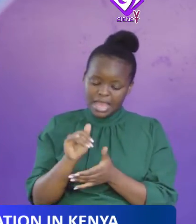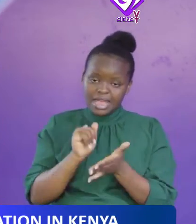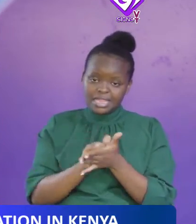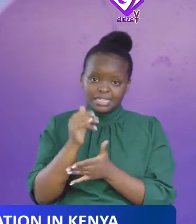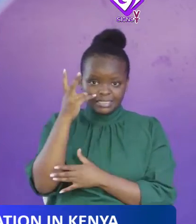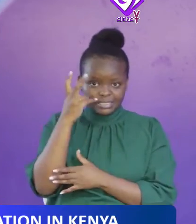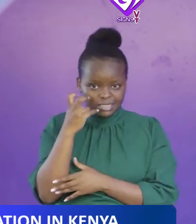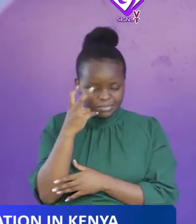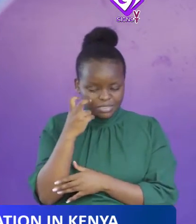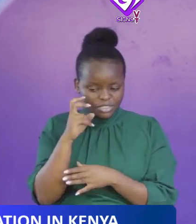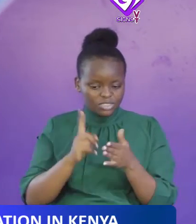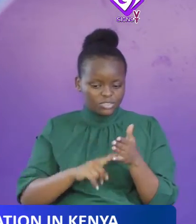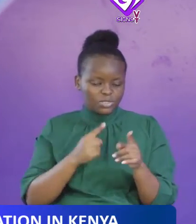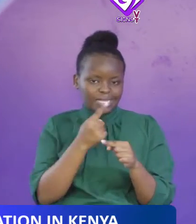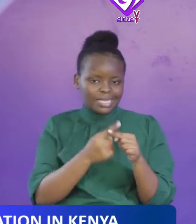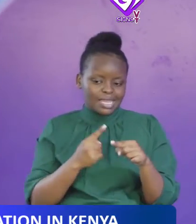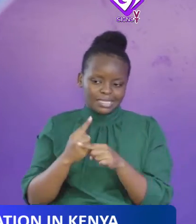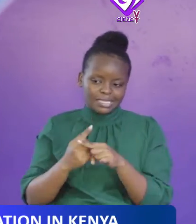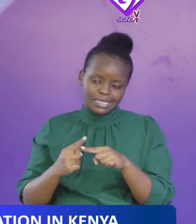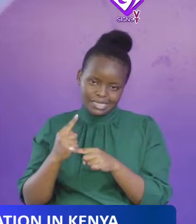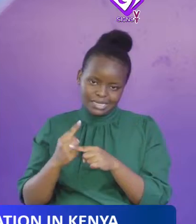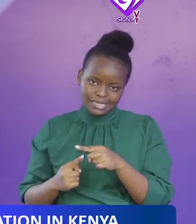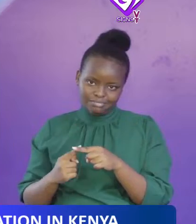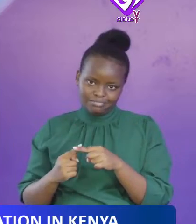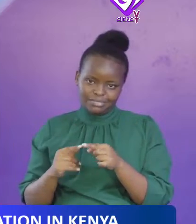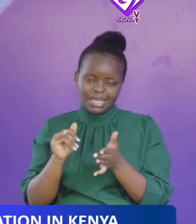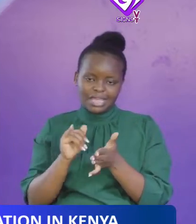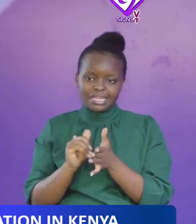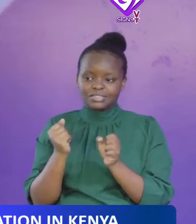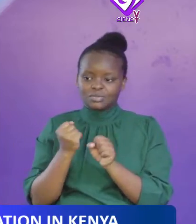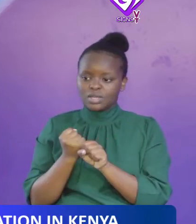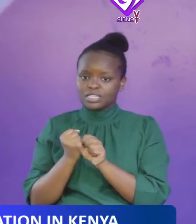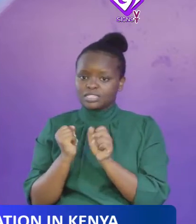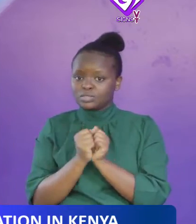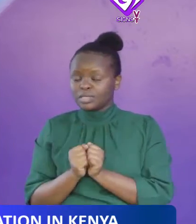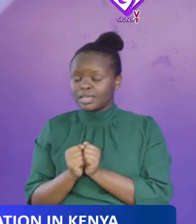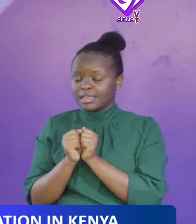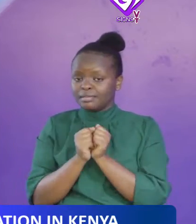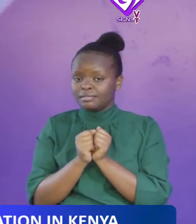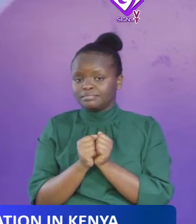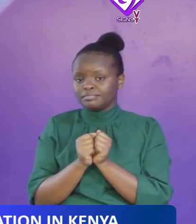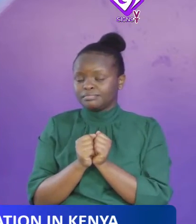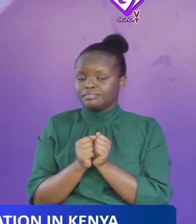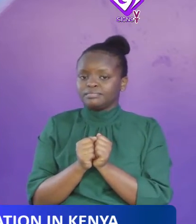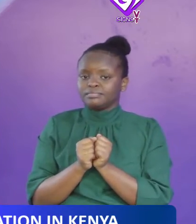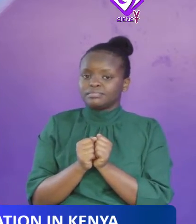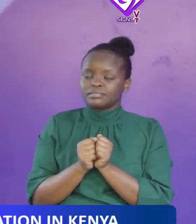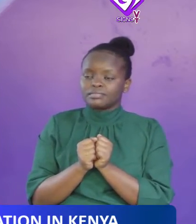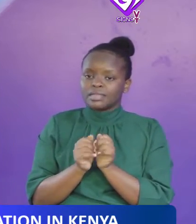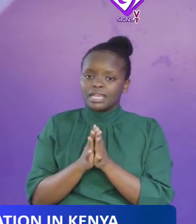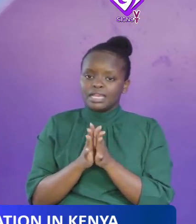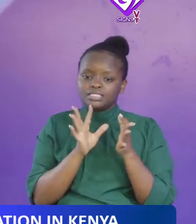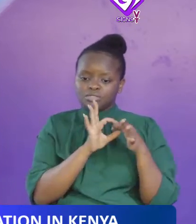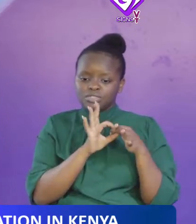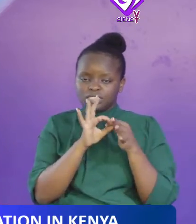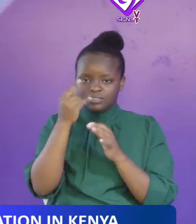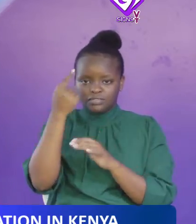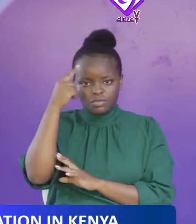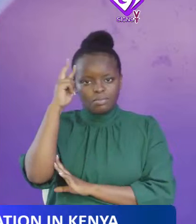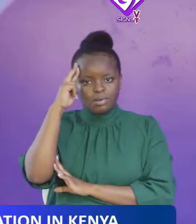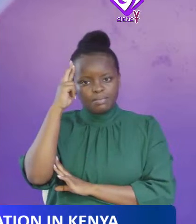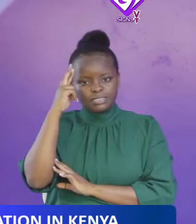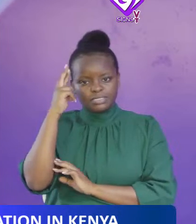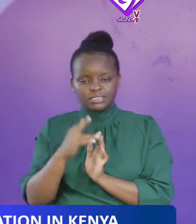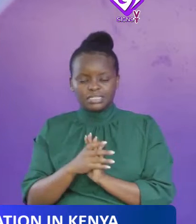what is actually killing that collaboration and that unity of purpose. Yeah. So